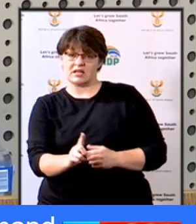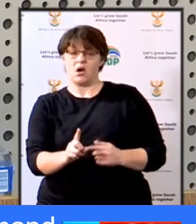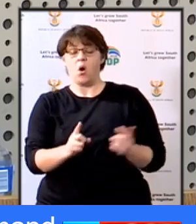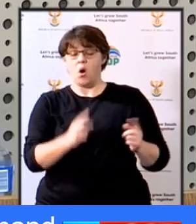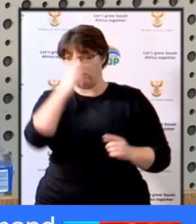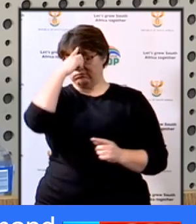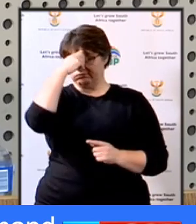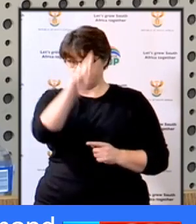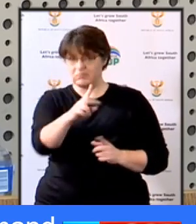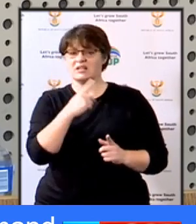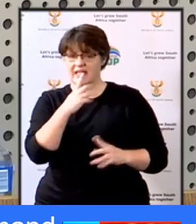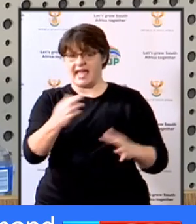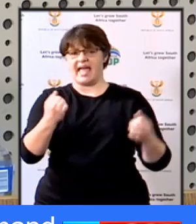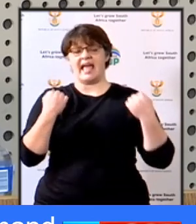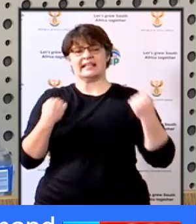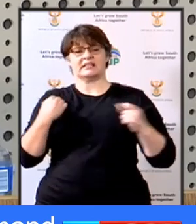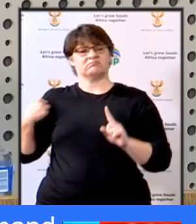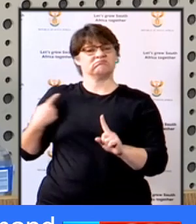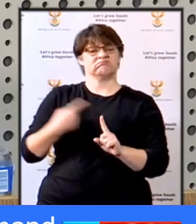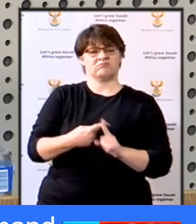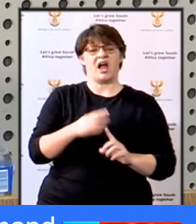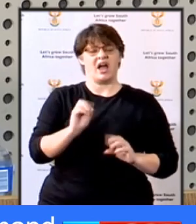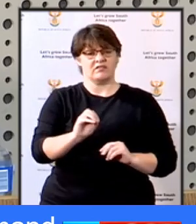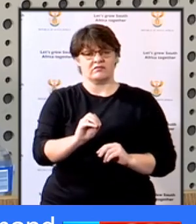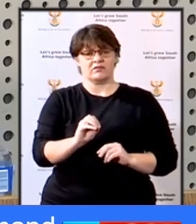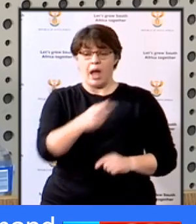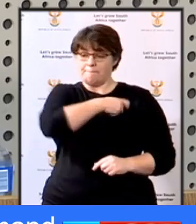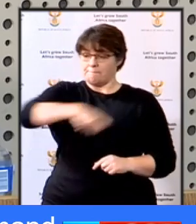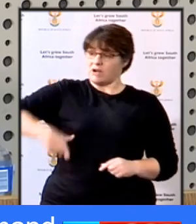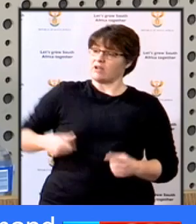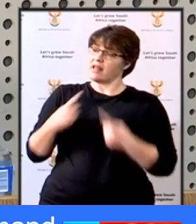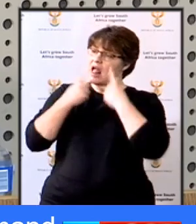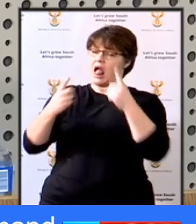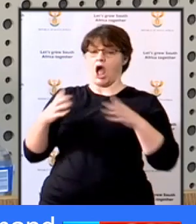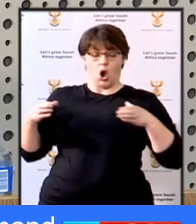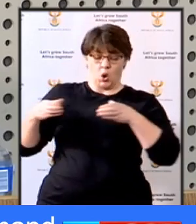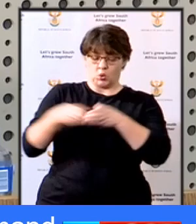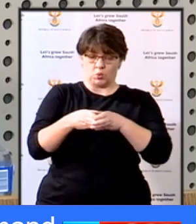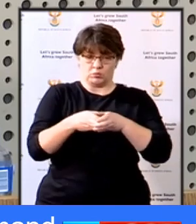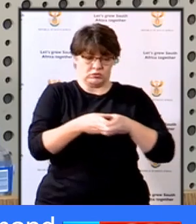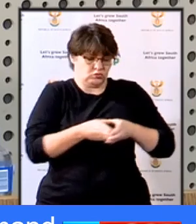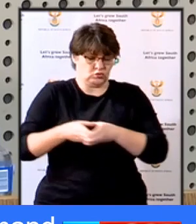exercise. We must do what the president said, not in groups,